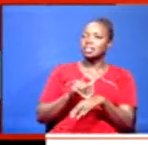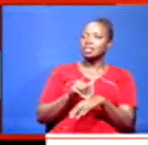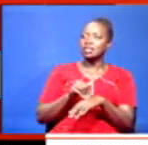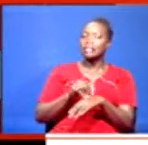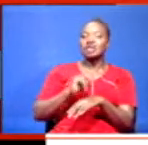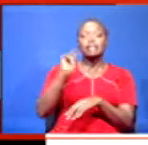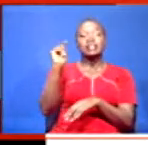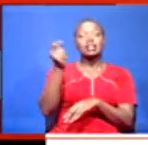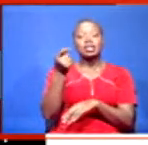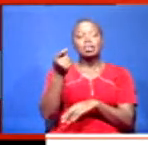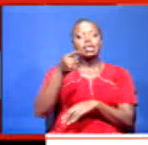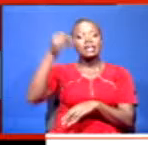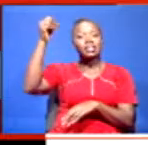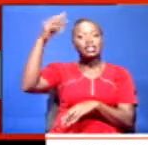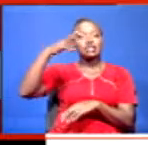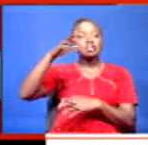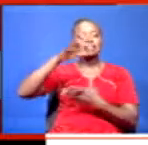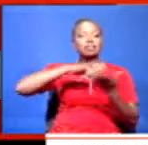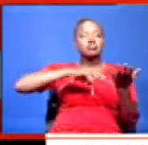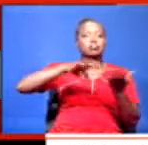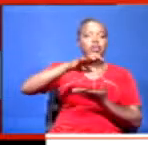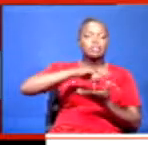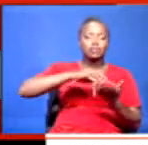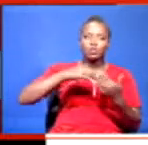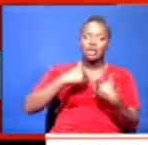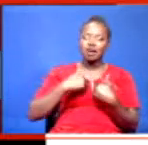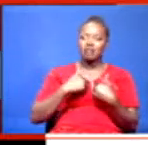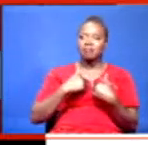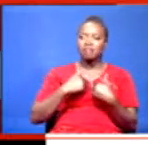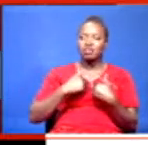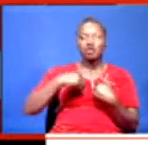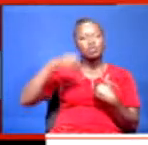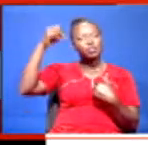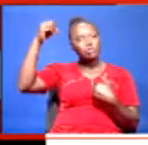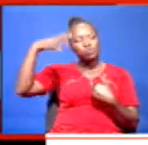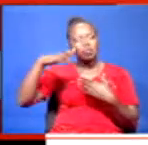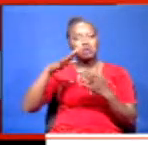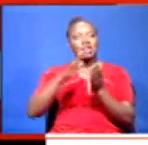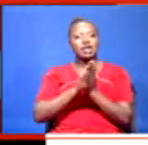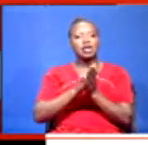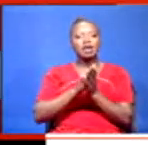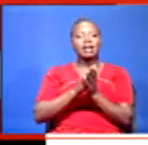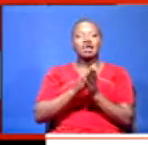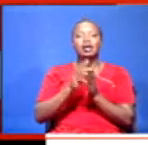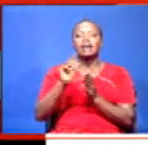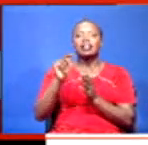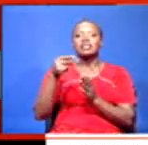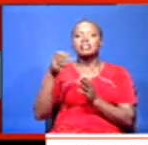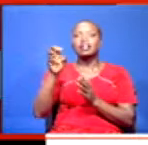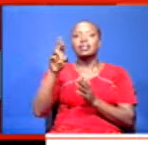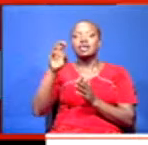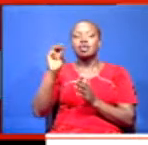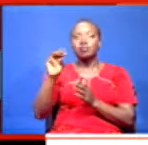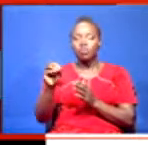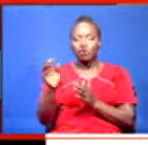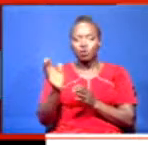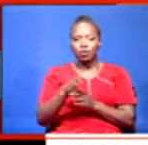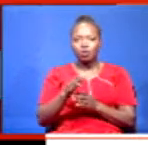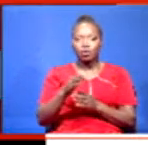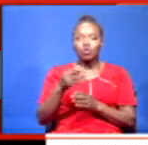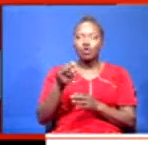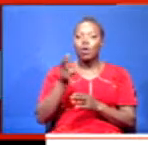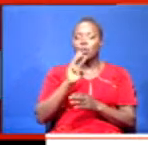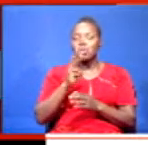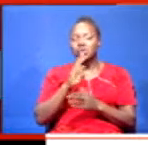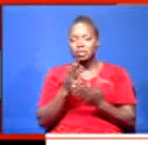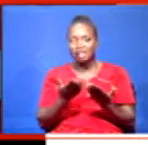Kenya's electricity mix, you have solar, you have thermal, you have hydro, you have geothermal, which is